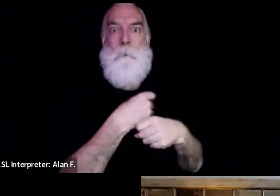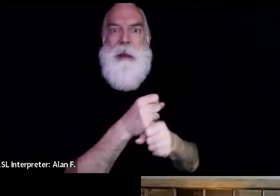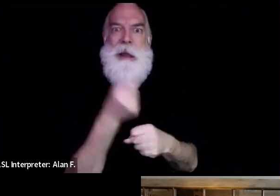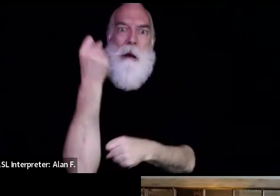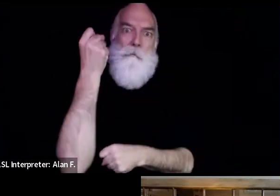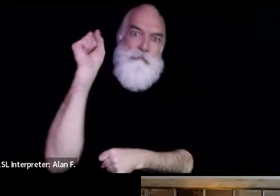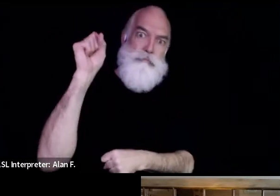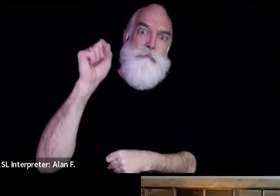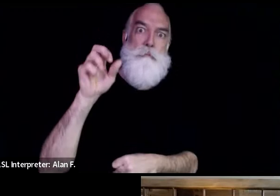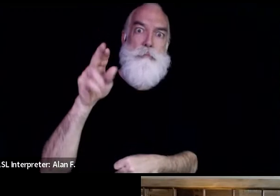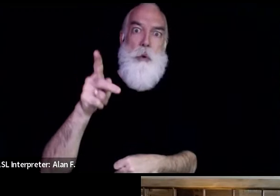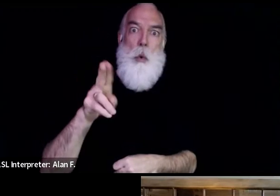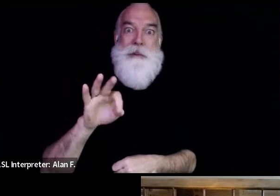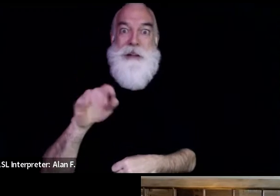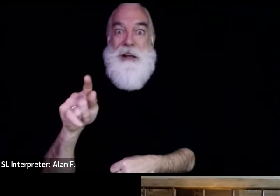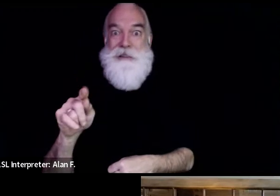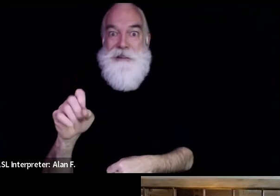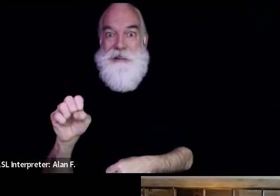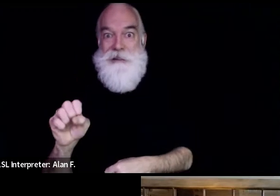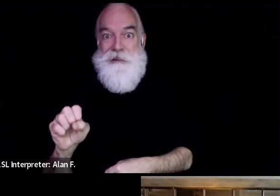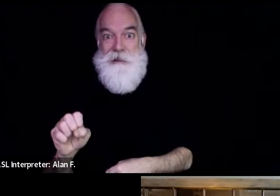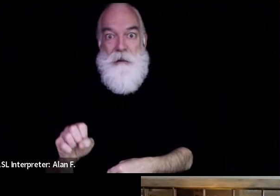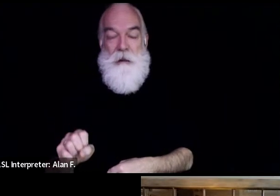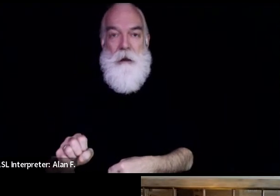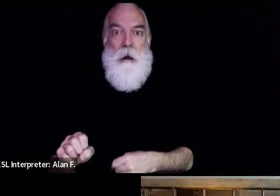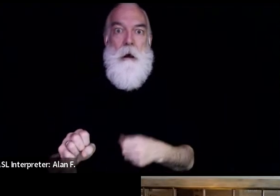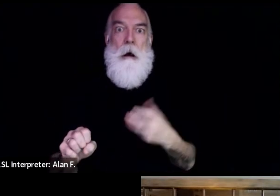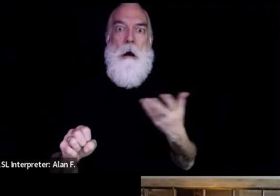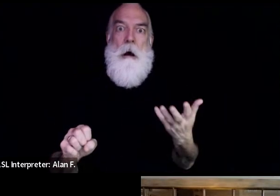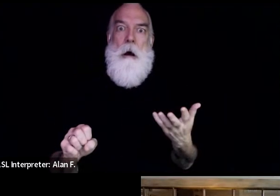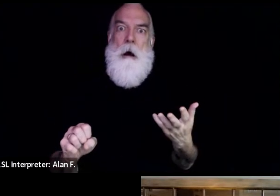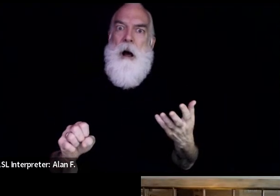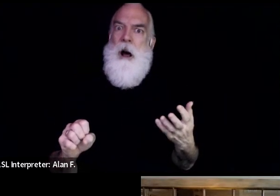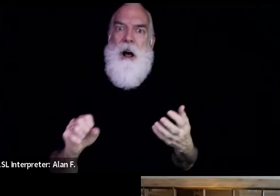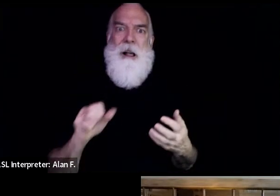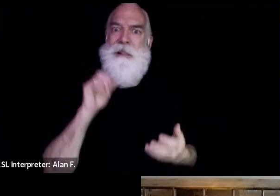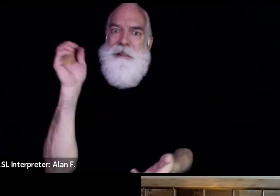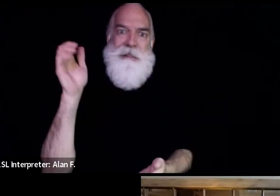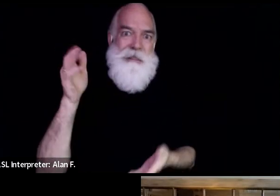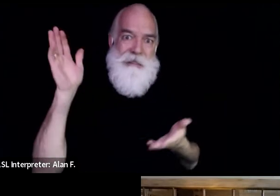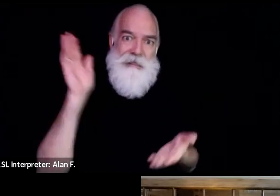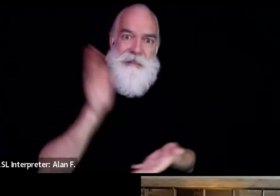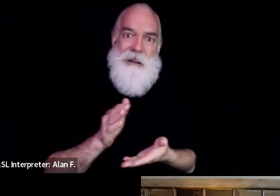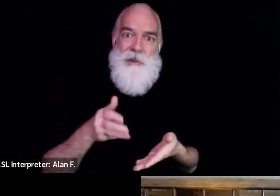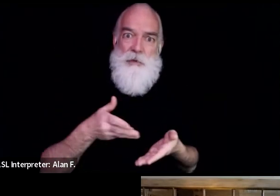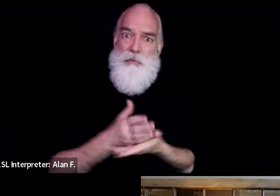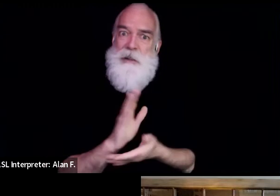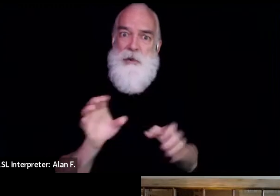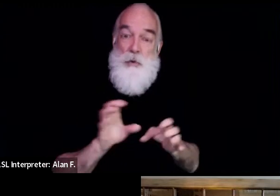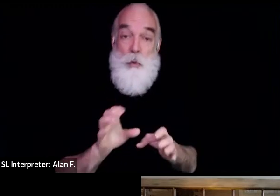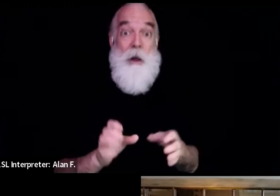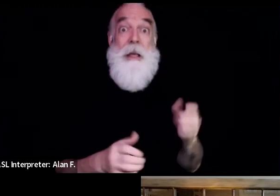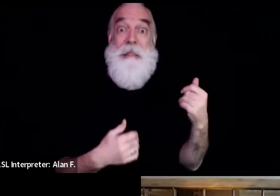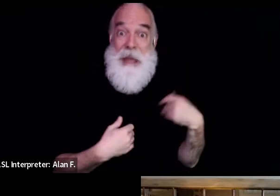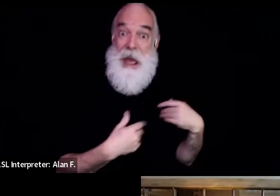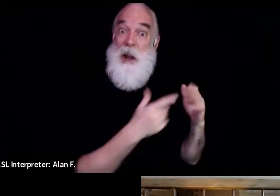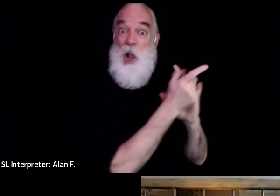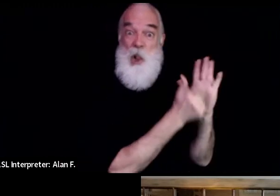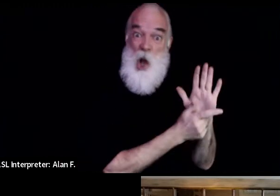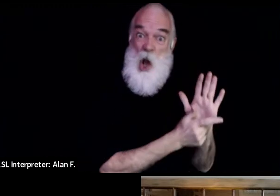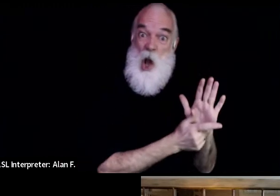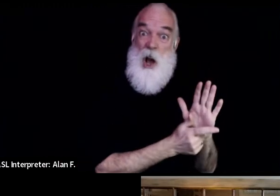passed laws immunizing drivers who run over protesters. There is a proposal that was introduced last year, I think is coming back this